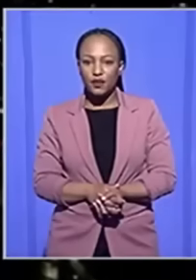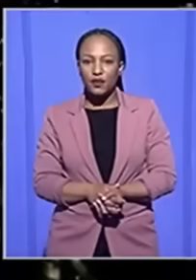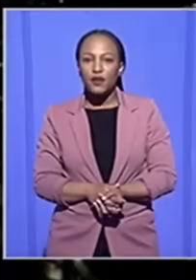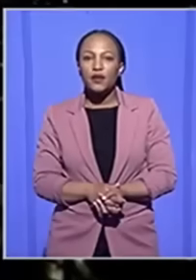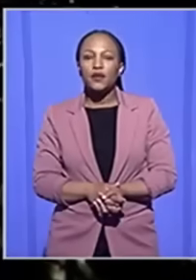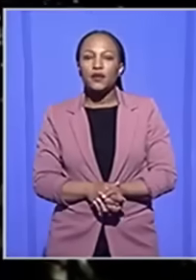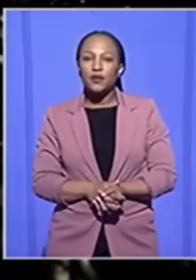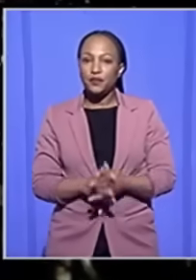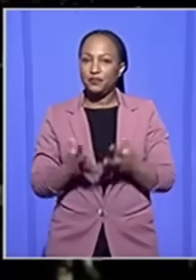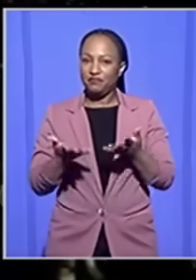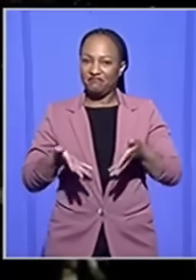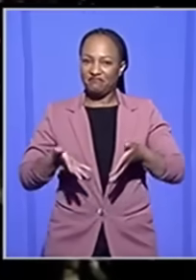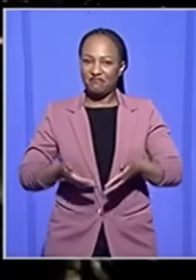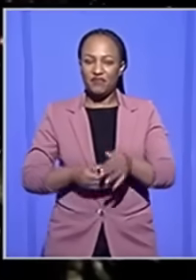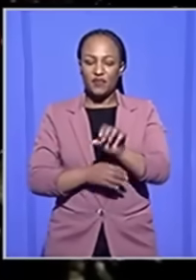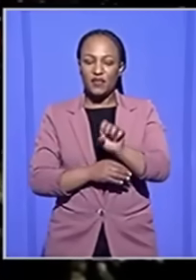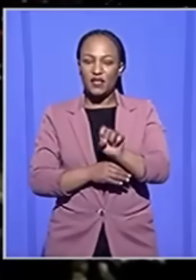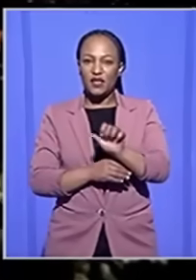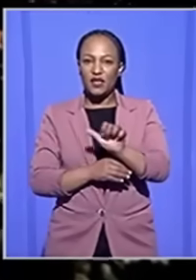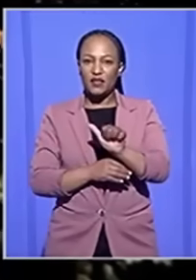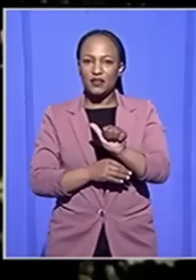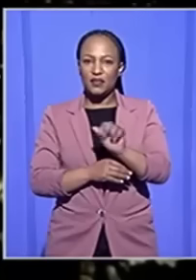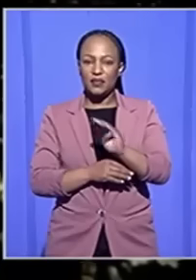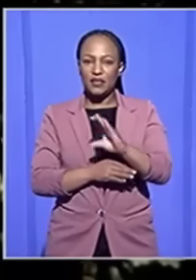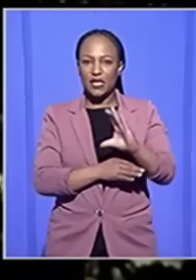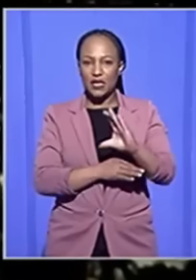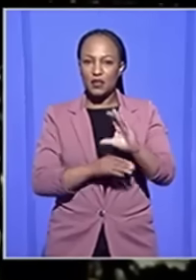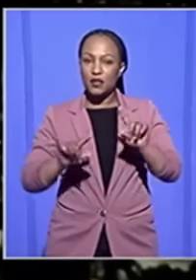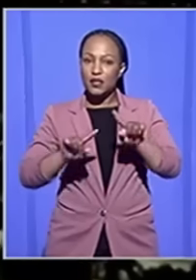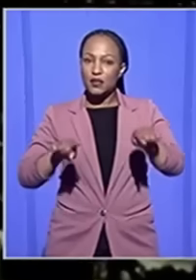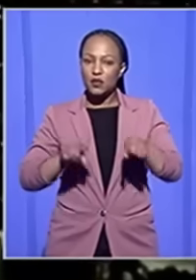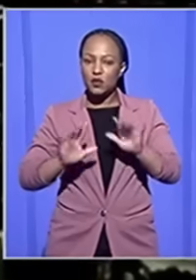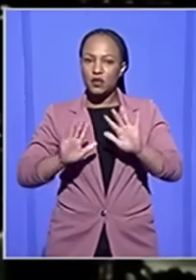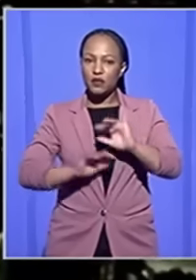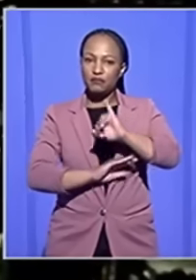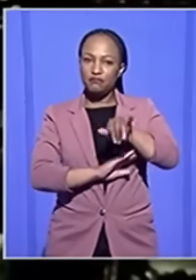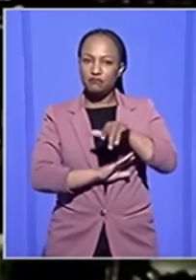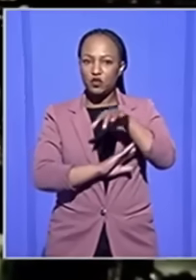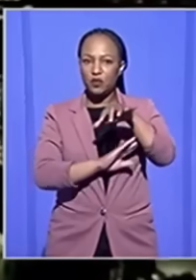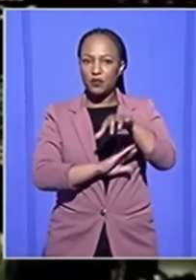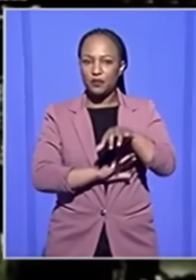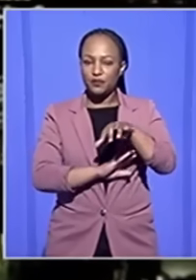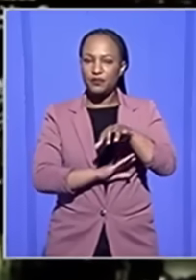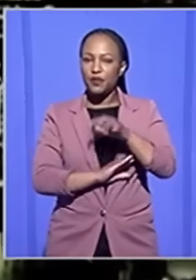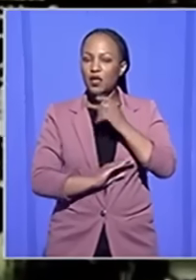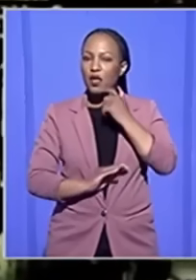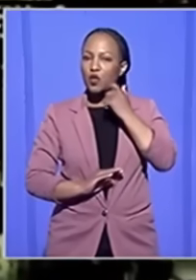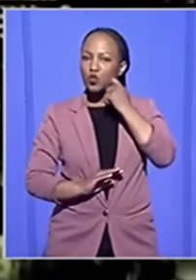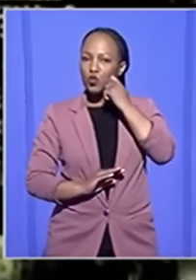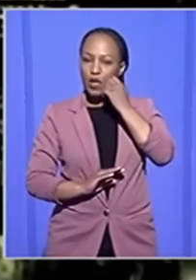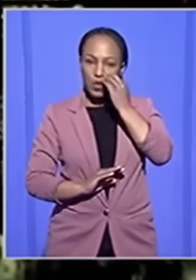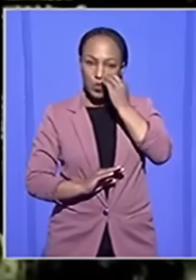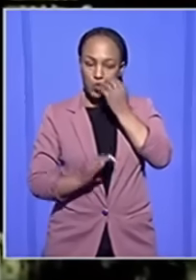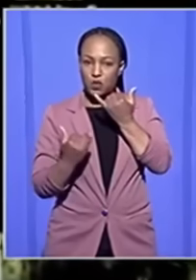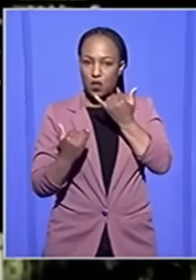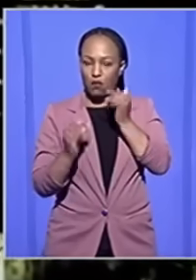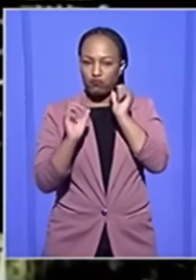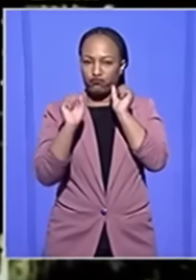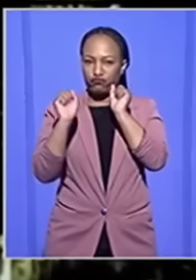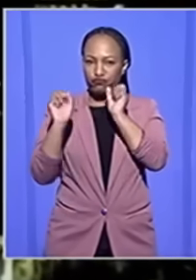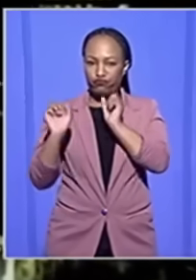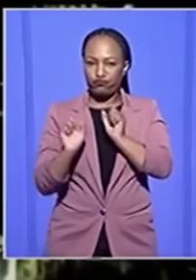Ka tlhamalalo go tswa mo SABC Studio 10 Auckland Park, Johannesburg, re go tlisetsa kgaso ya dikgang tsa